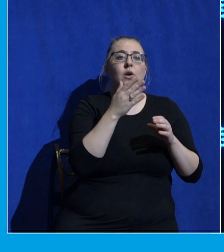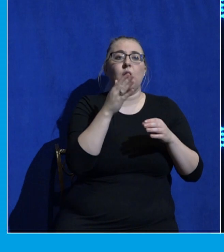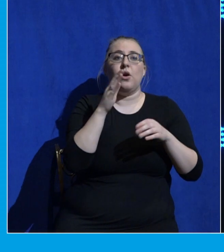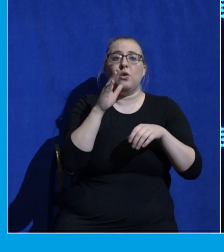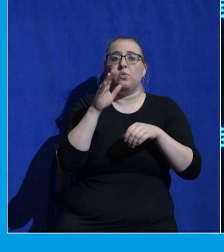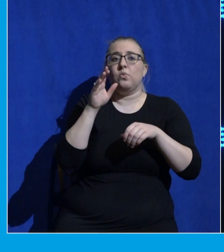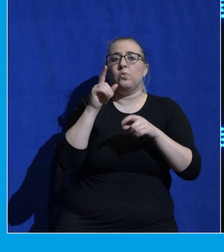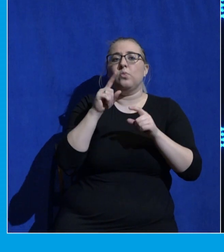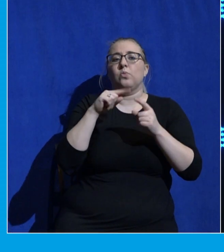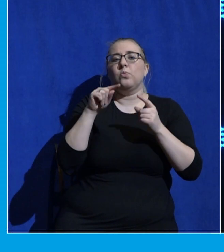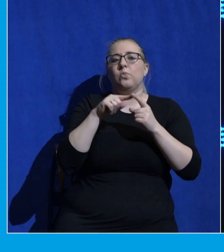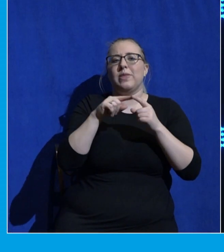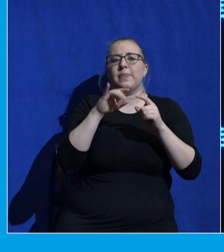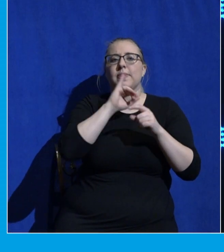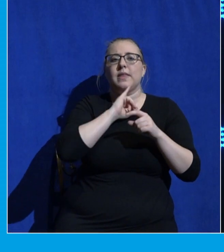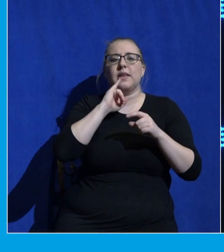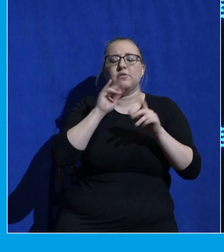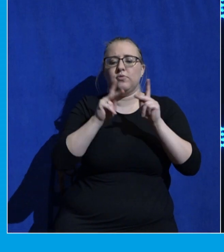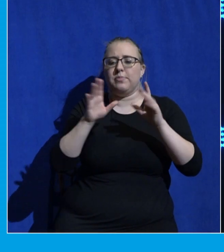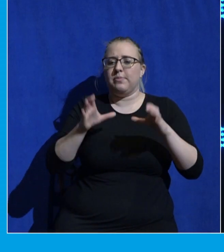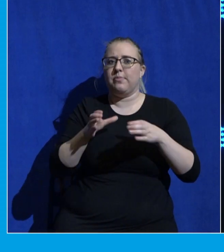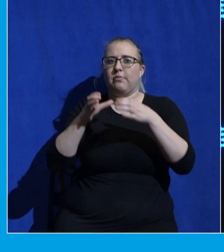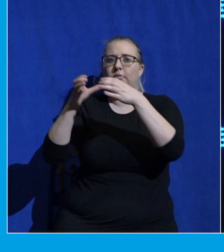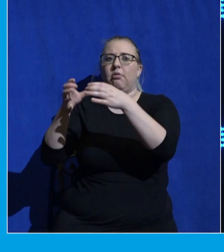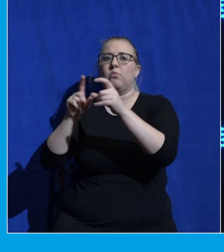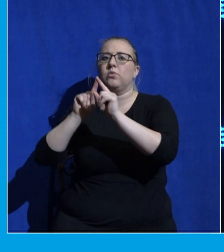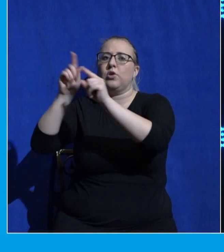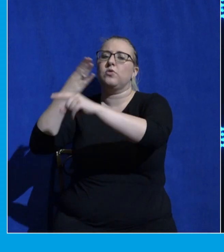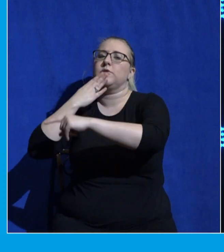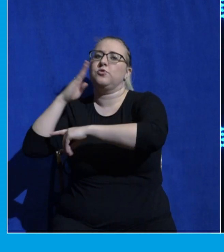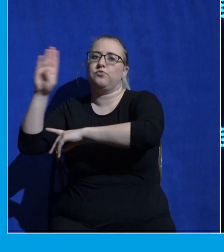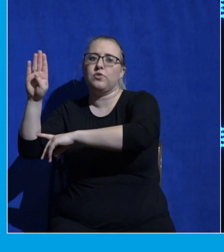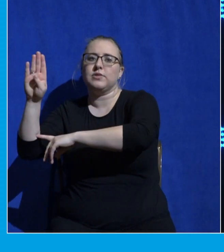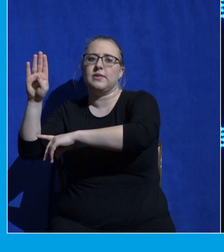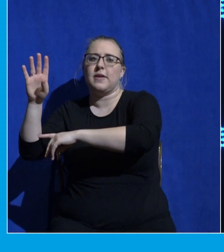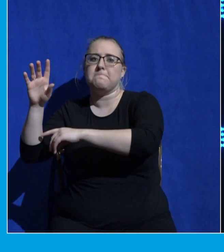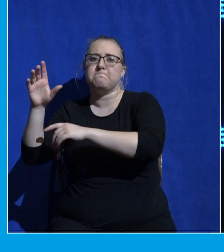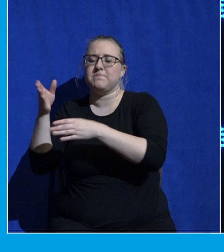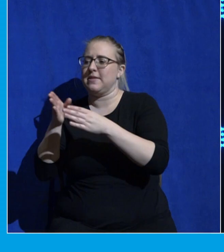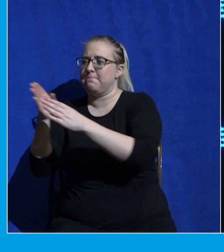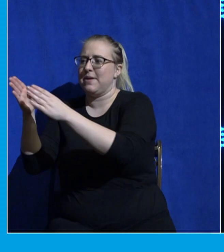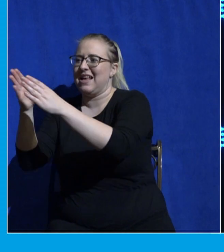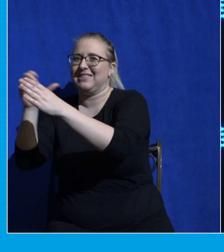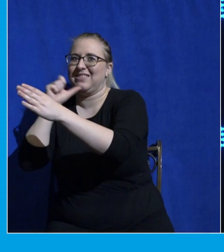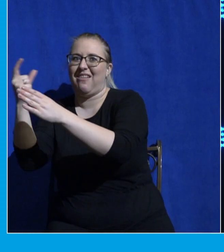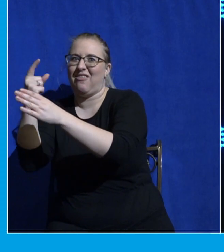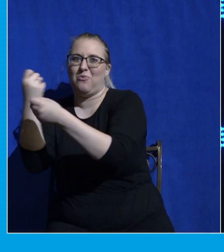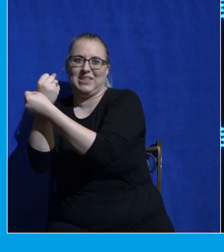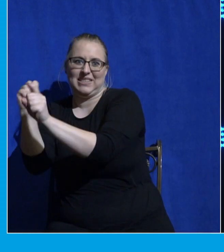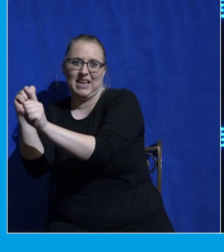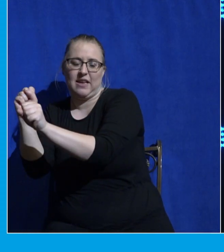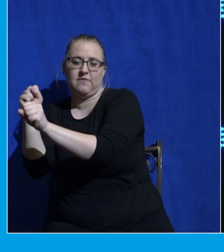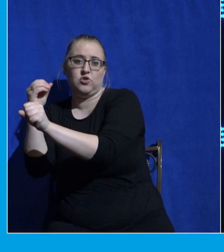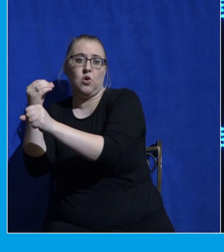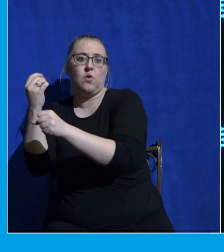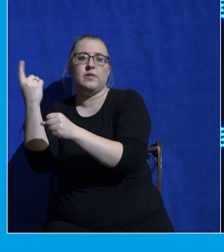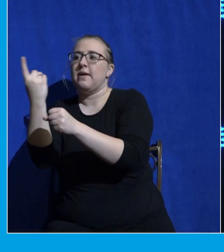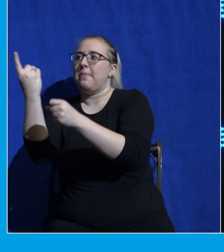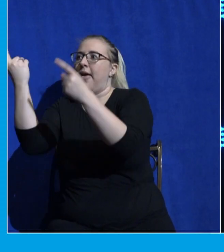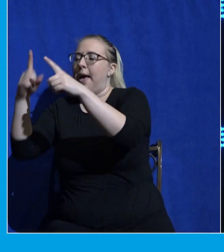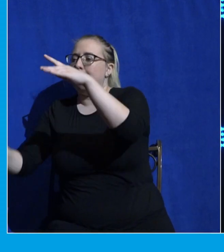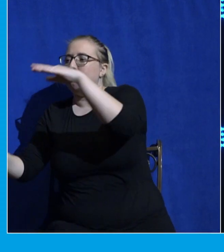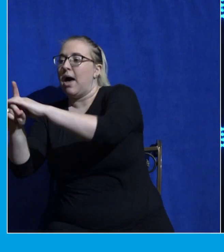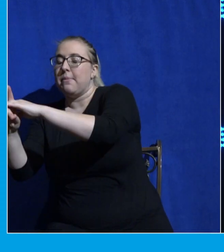not always secure. And so when fear popped up, they soothed themselves with the truth that God